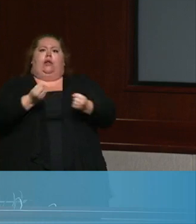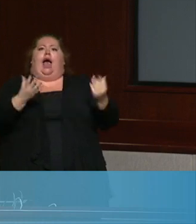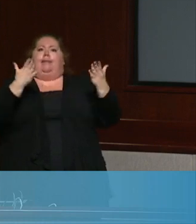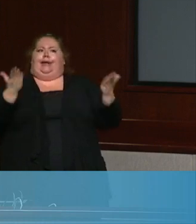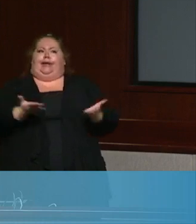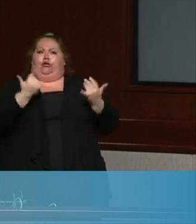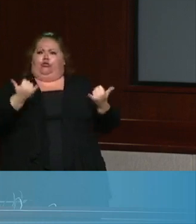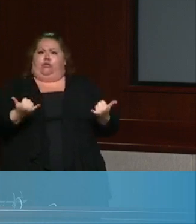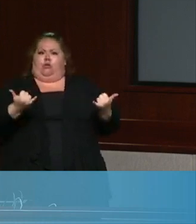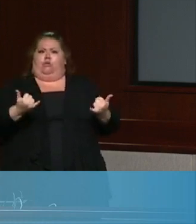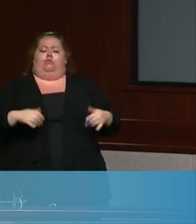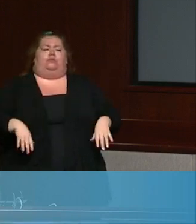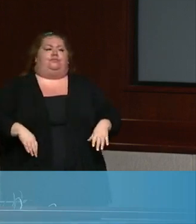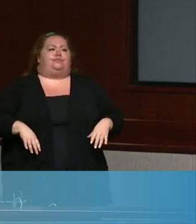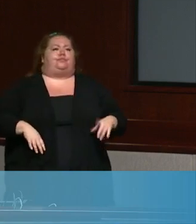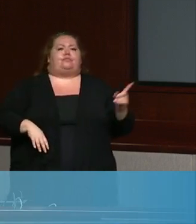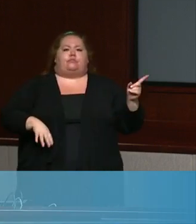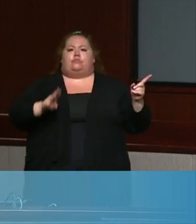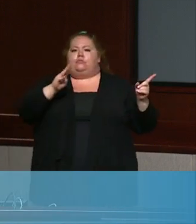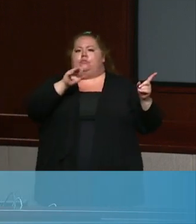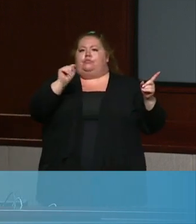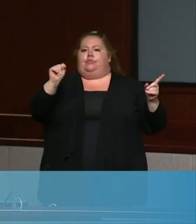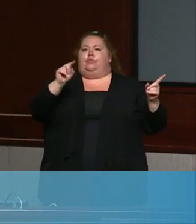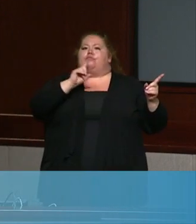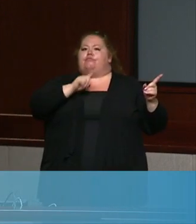We'll have Matt respond.